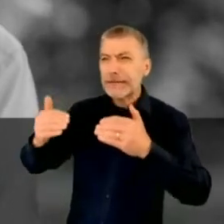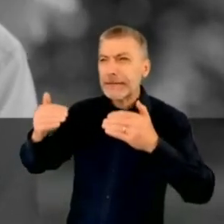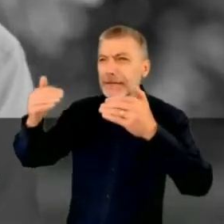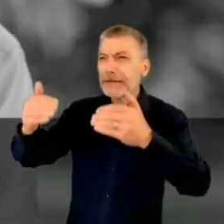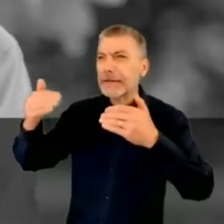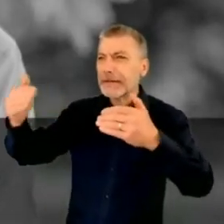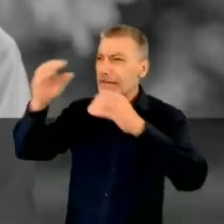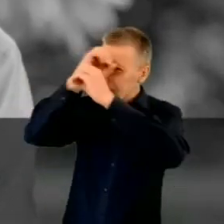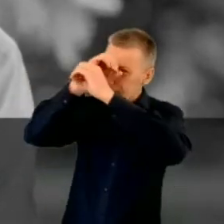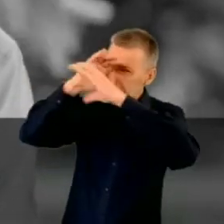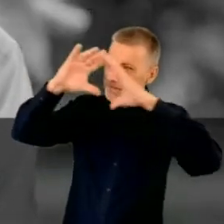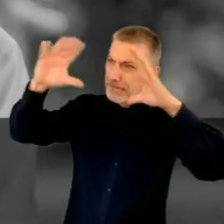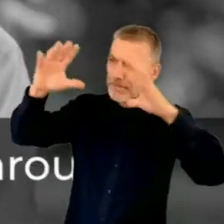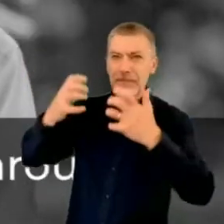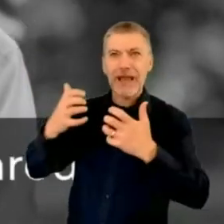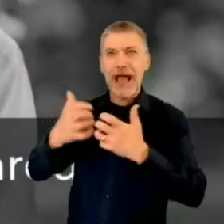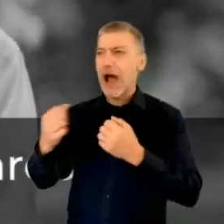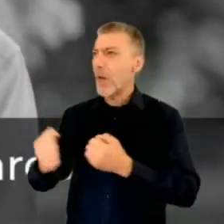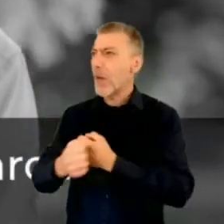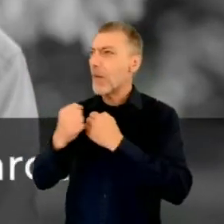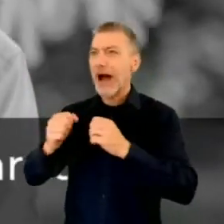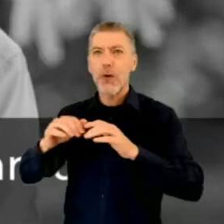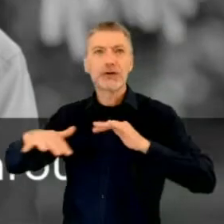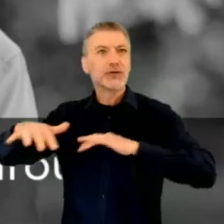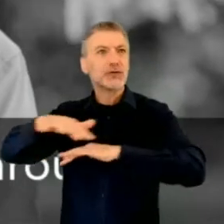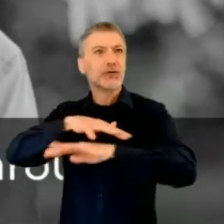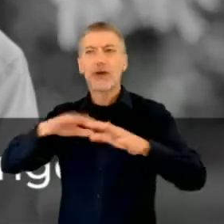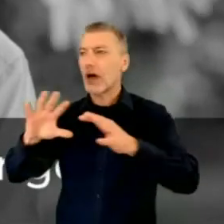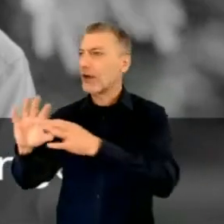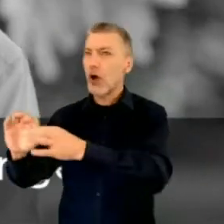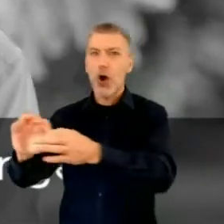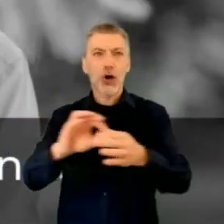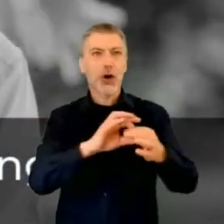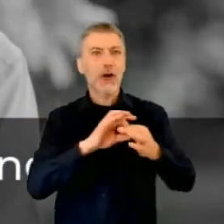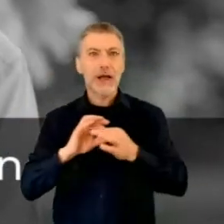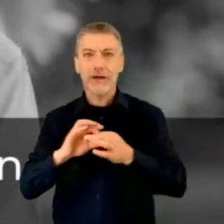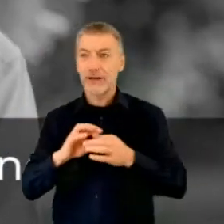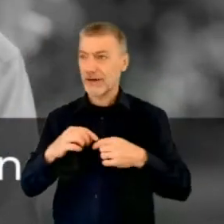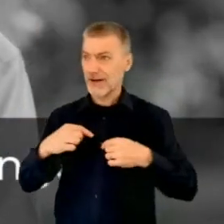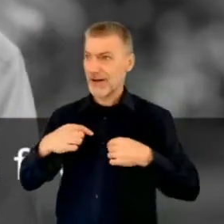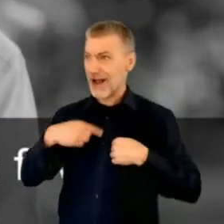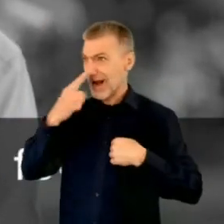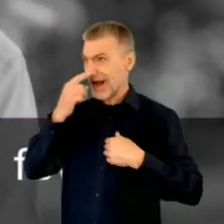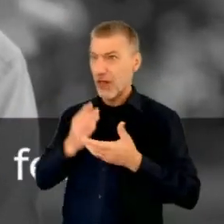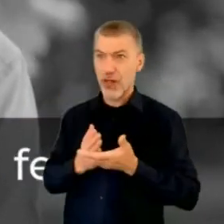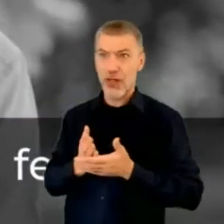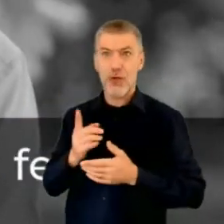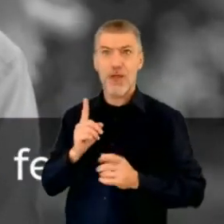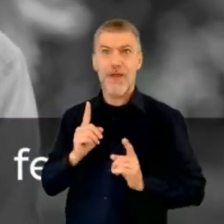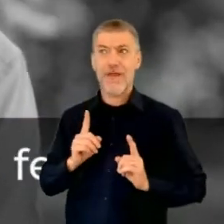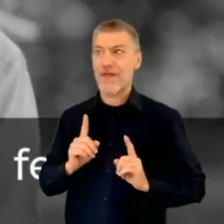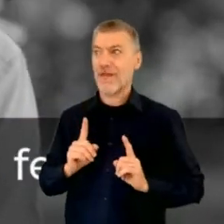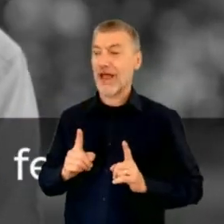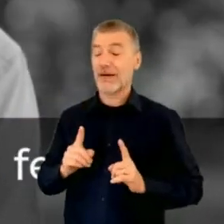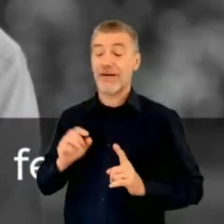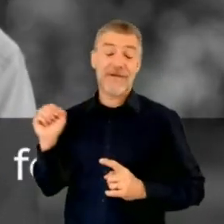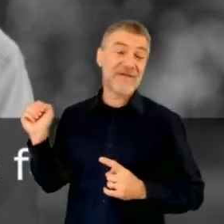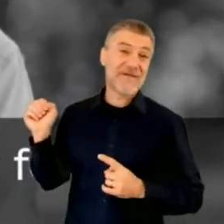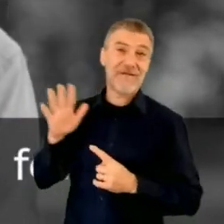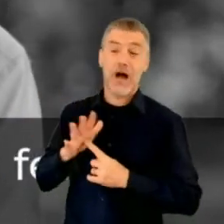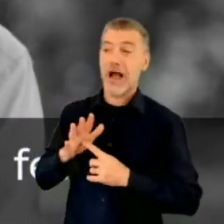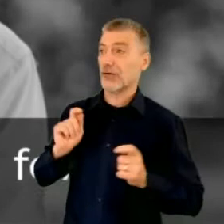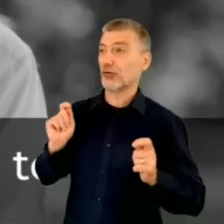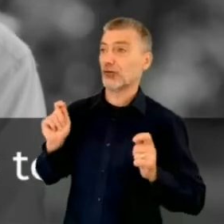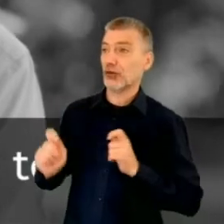and connecting society. Not many people get to live through a time of fundamental change in human behavior, and